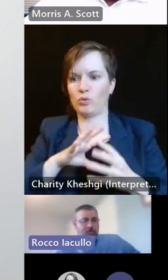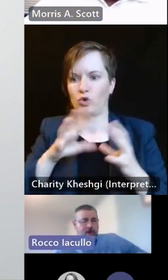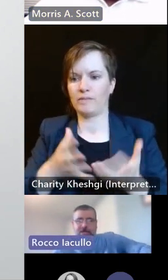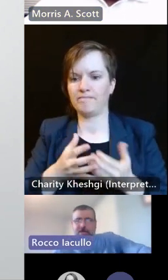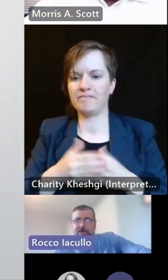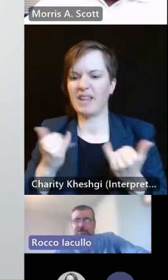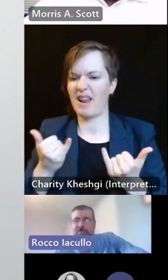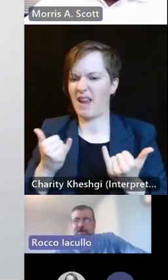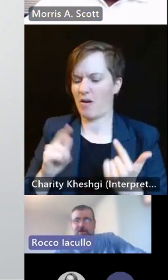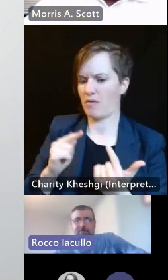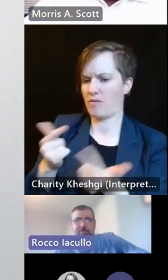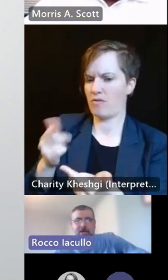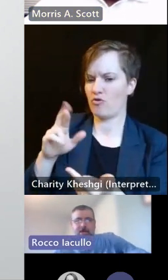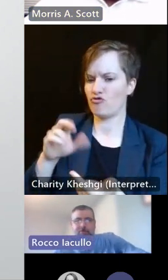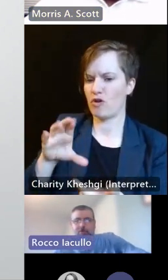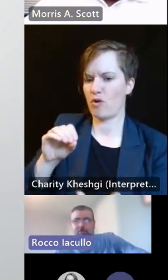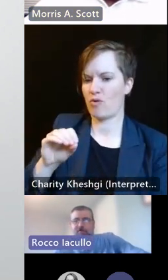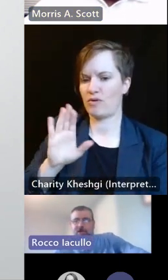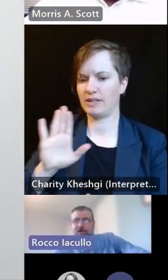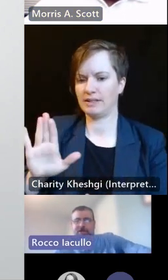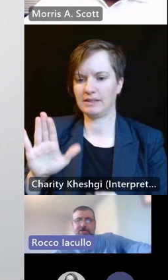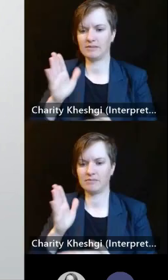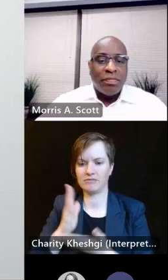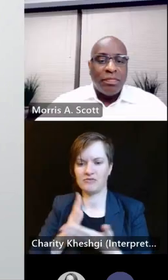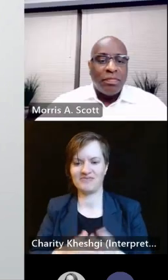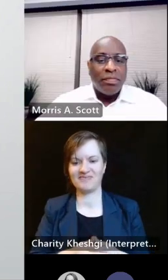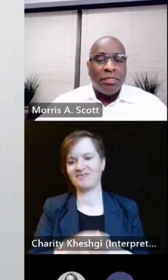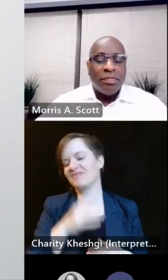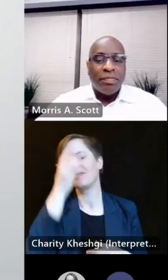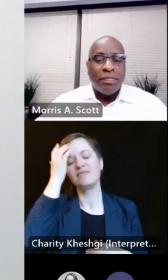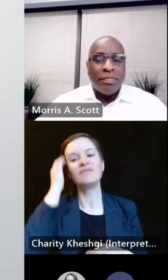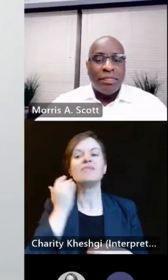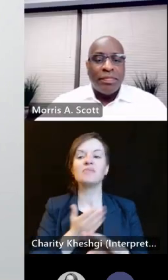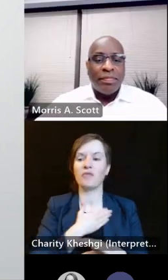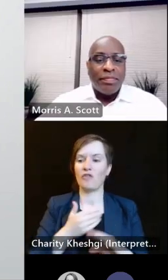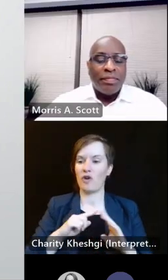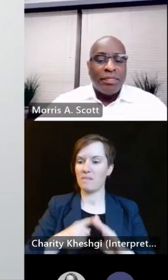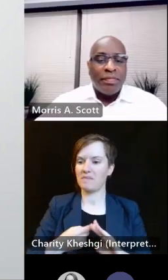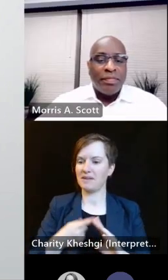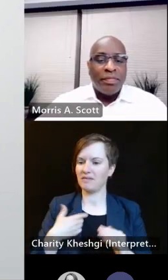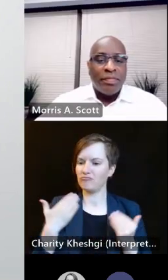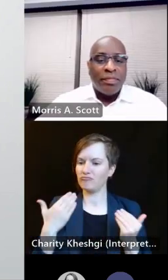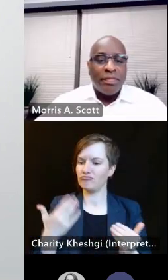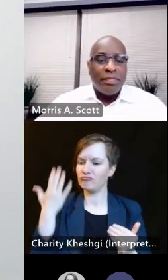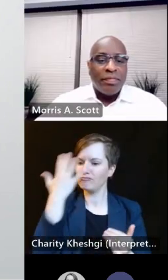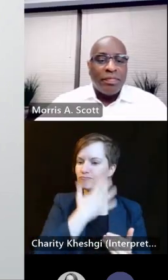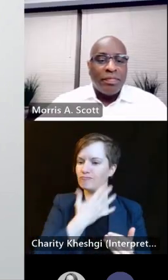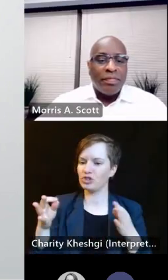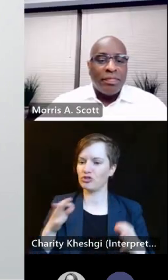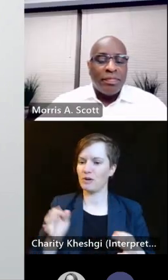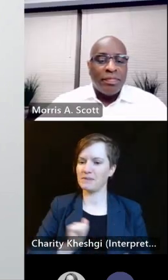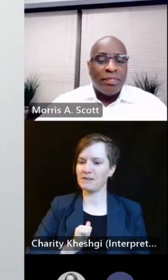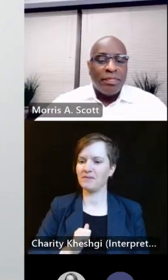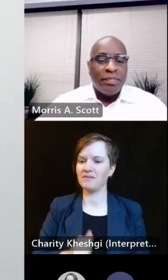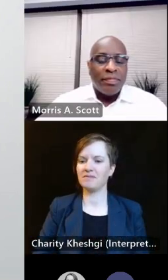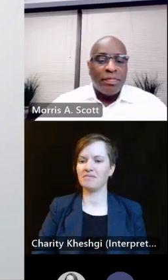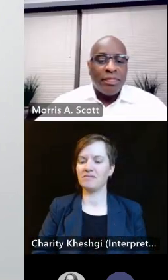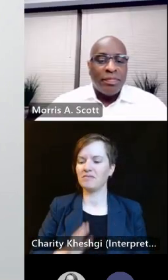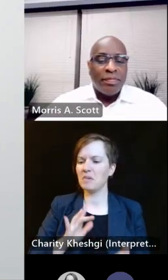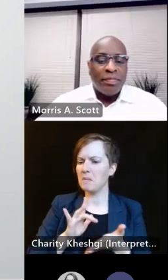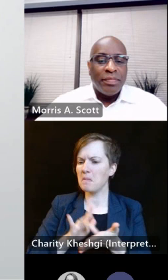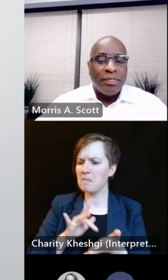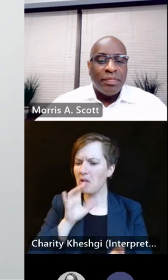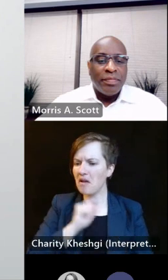Yes, and before I begin, I will provide a description of myself. I am a